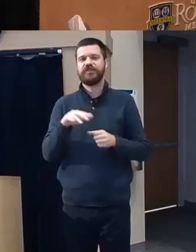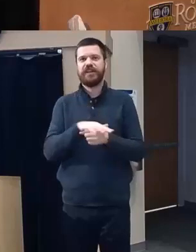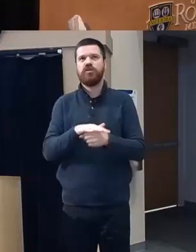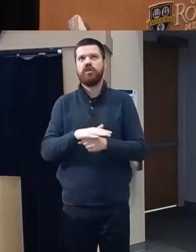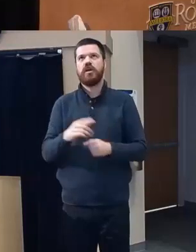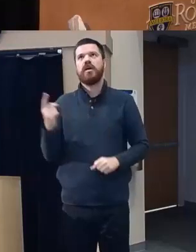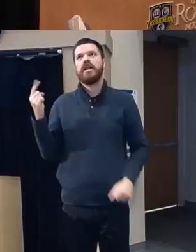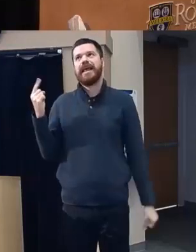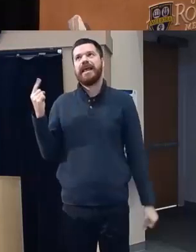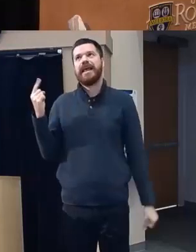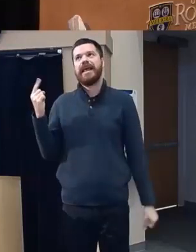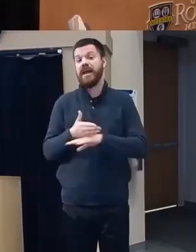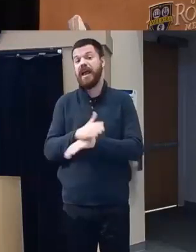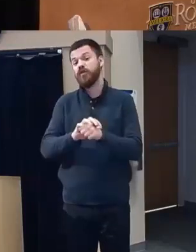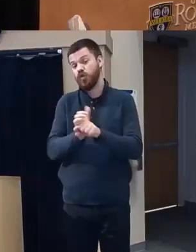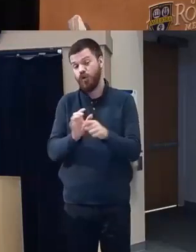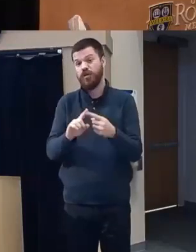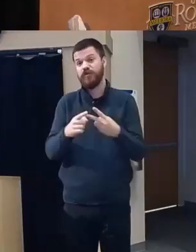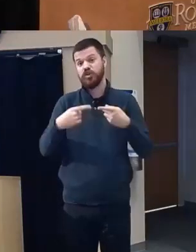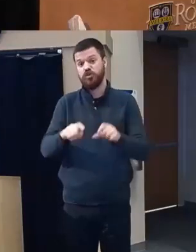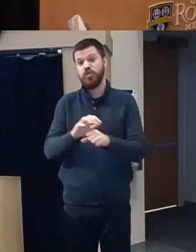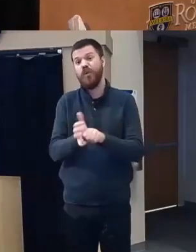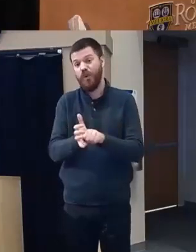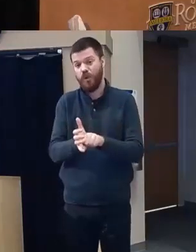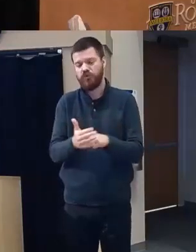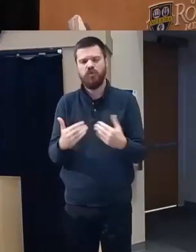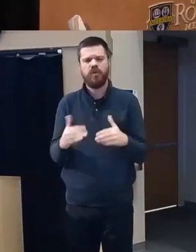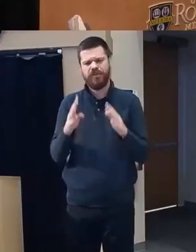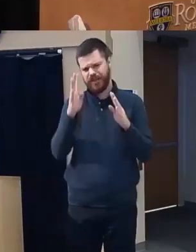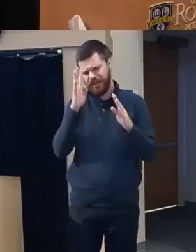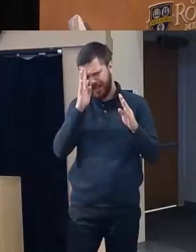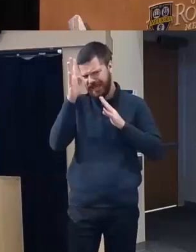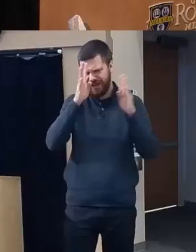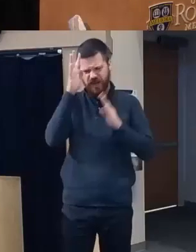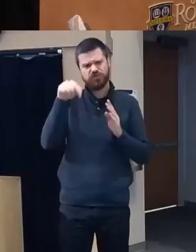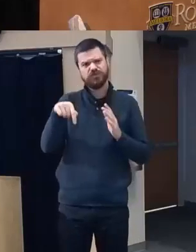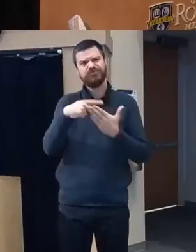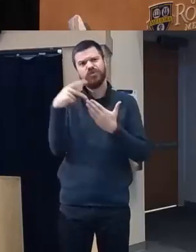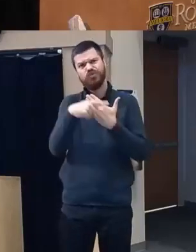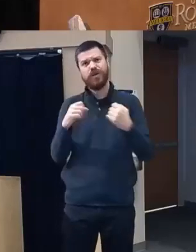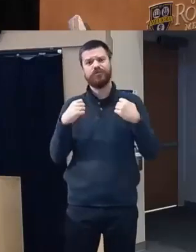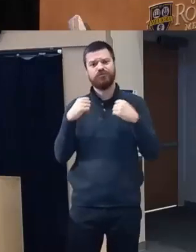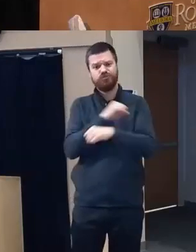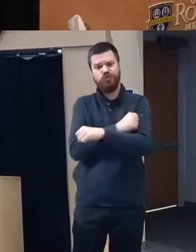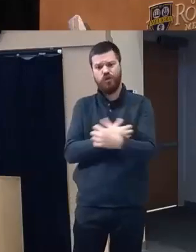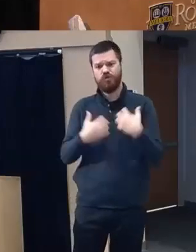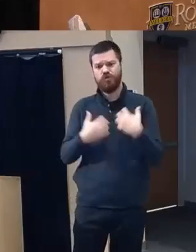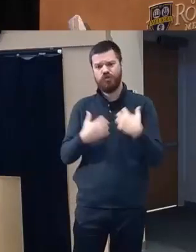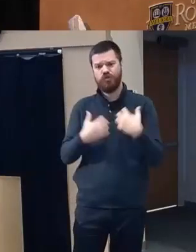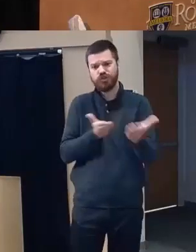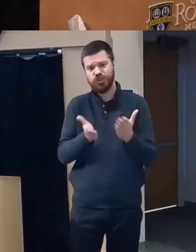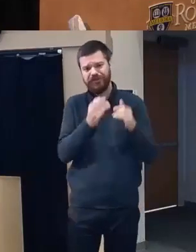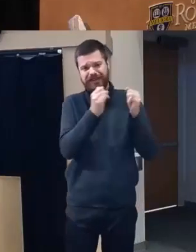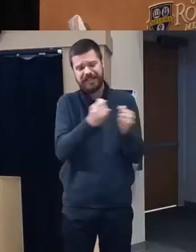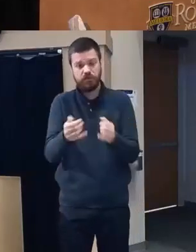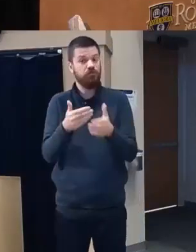last year, post-COVID, during COVID, the innovation of this program of Strong Recovery, serving individuals,